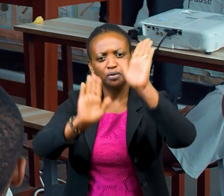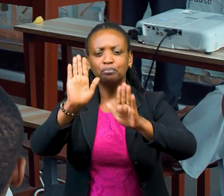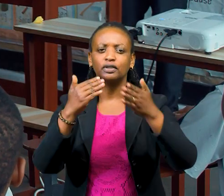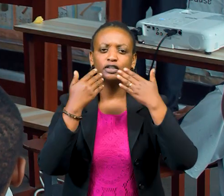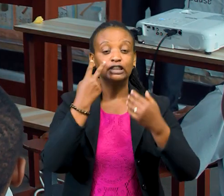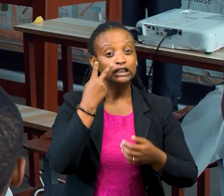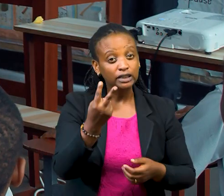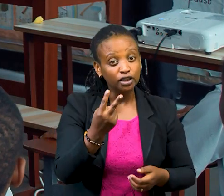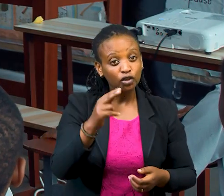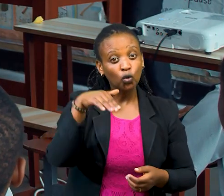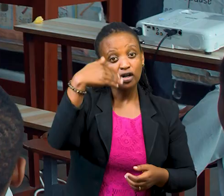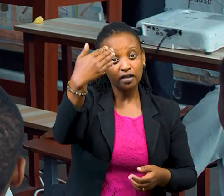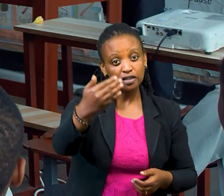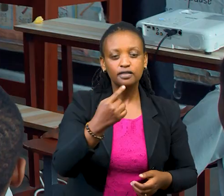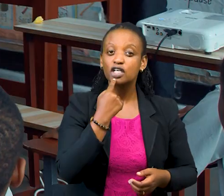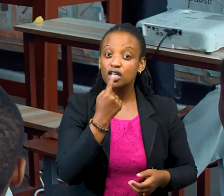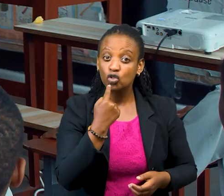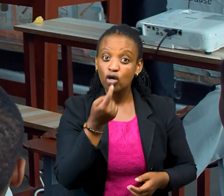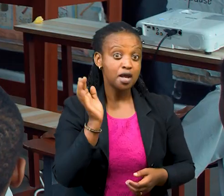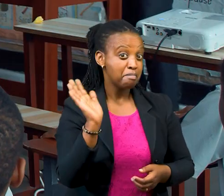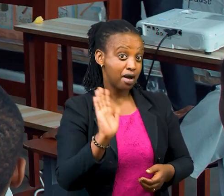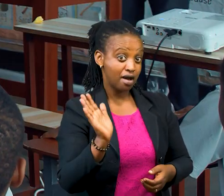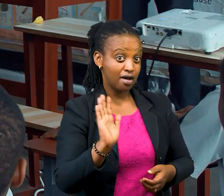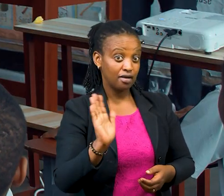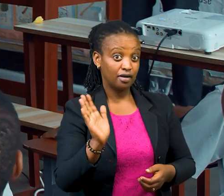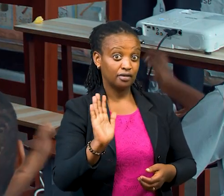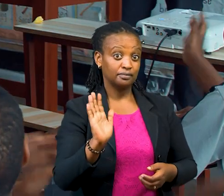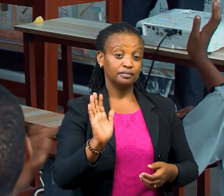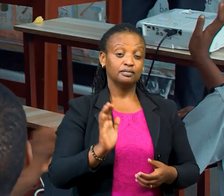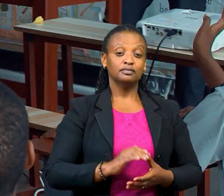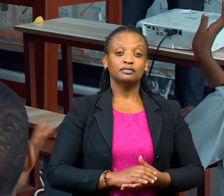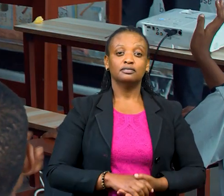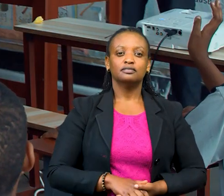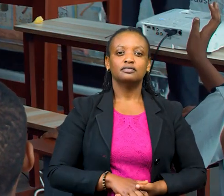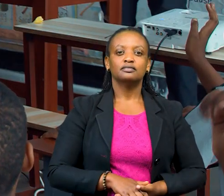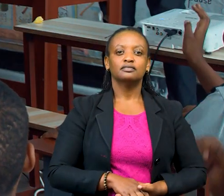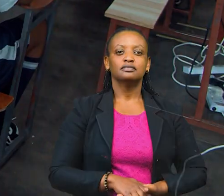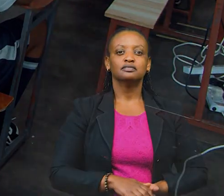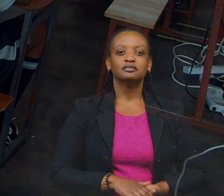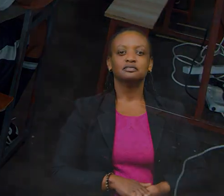participation. See you in the next lesson. Bye-bye.